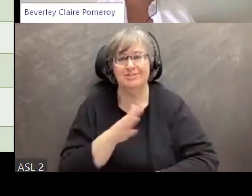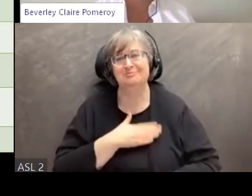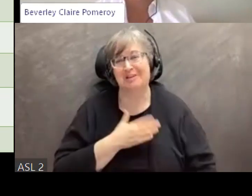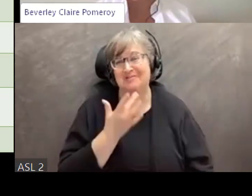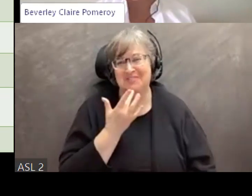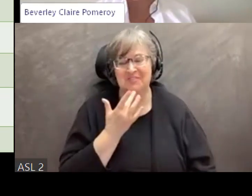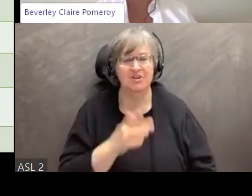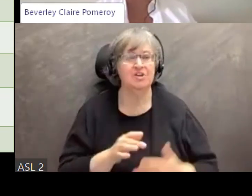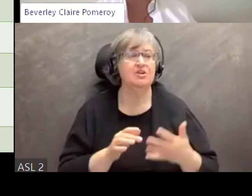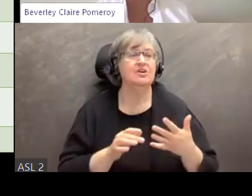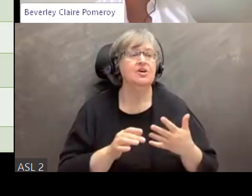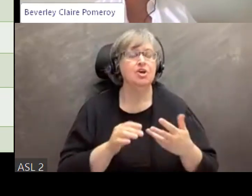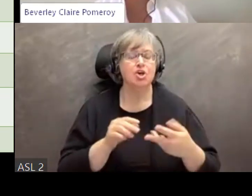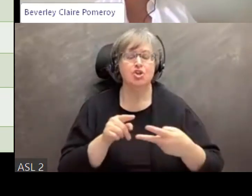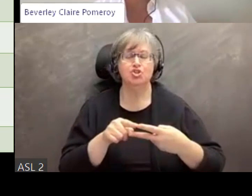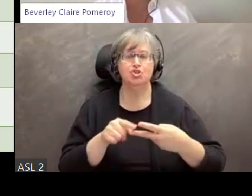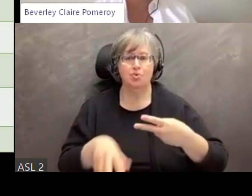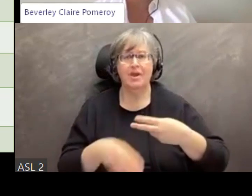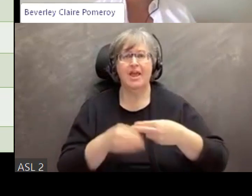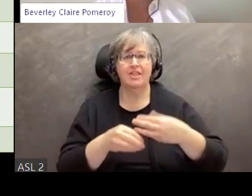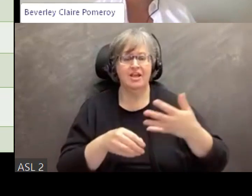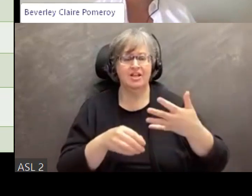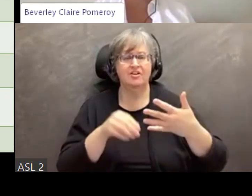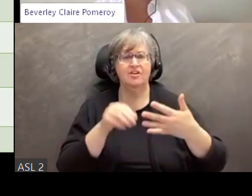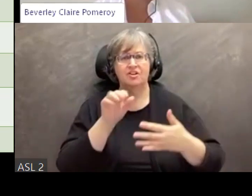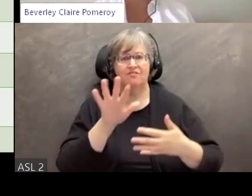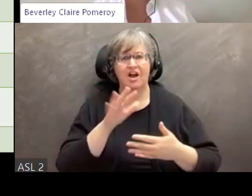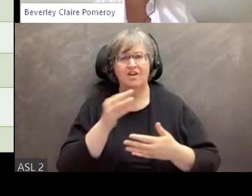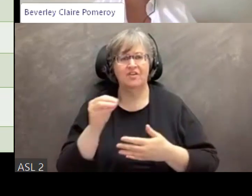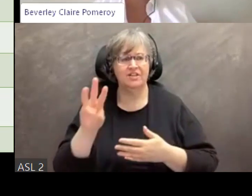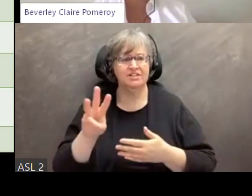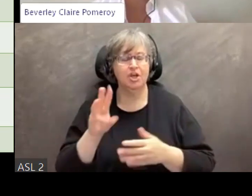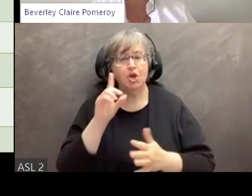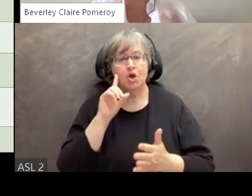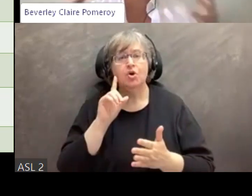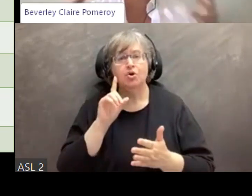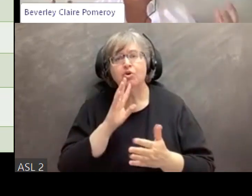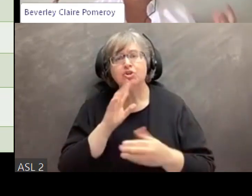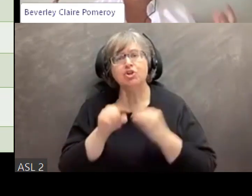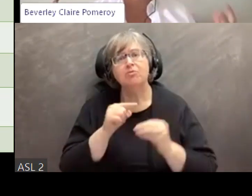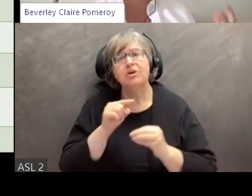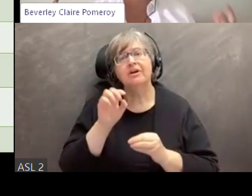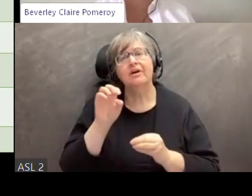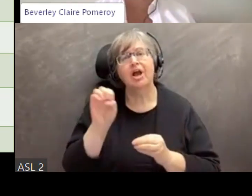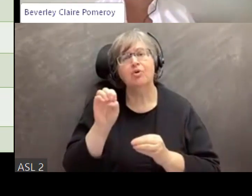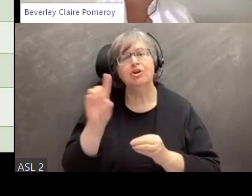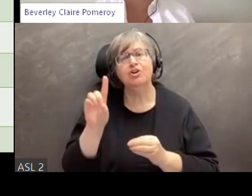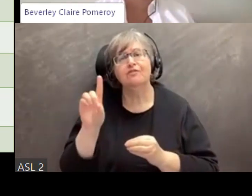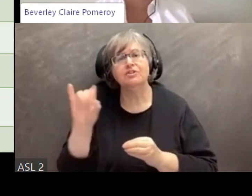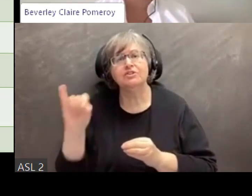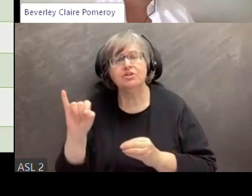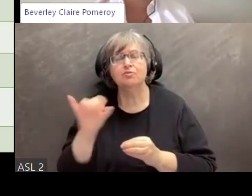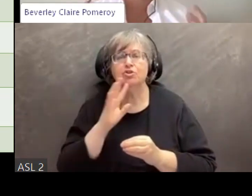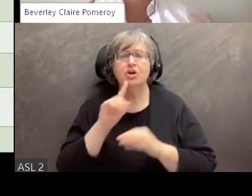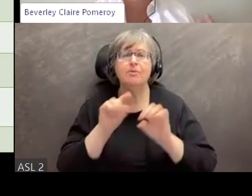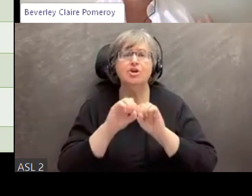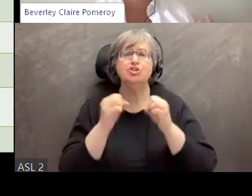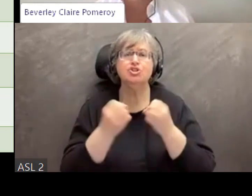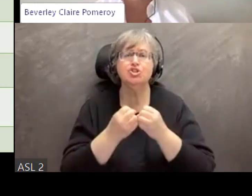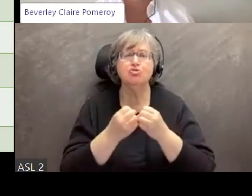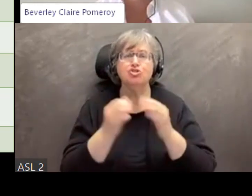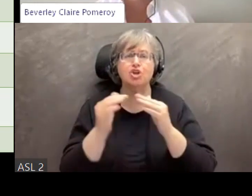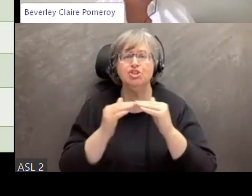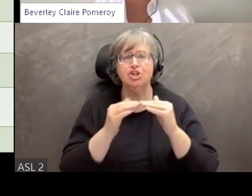one of my sort of favorites. And then the 2 that have been added is this recognition, and again, we're talking about it, equity, diversity, inclusion, this idea of